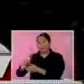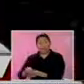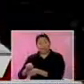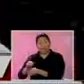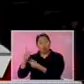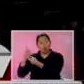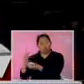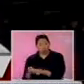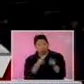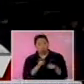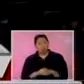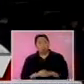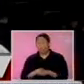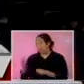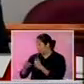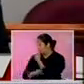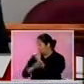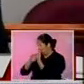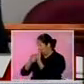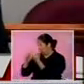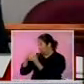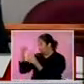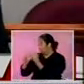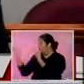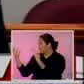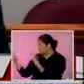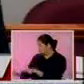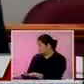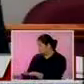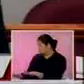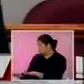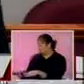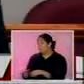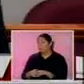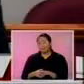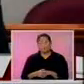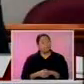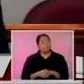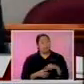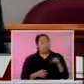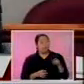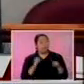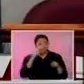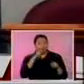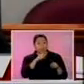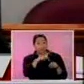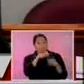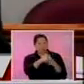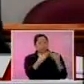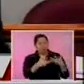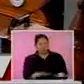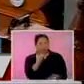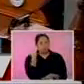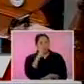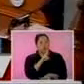this condominium project finished, sir? Yes, Your Honor, the project was completed way back in 2005.